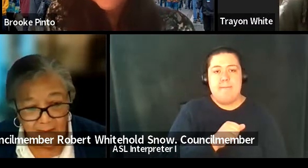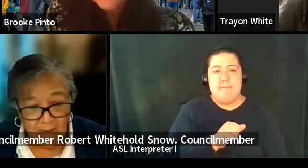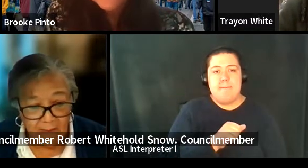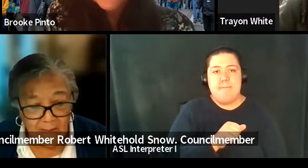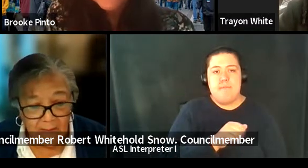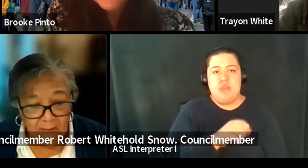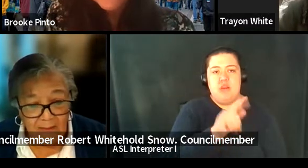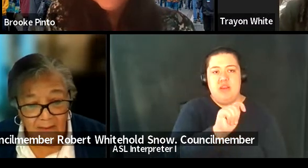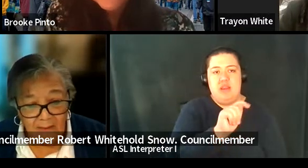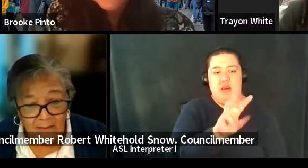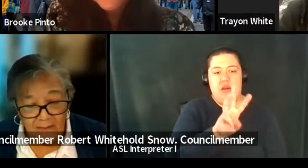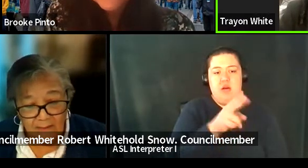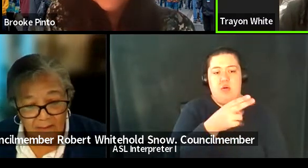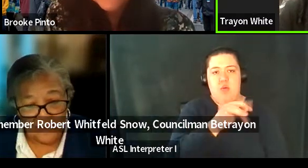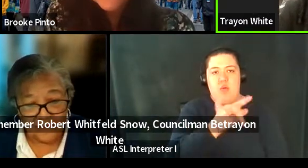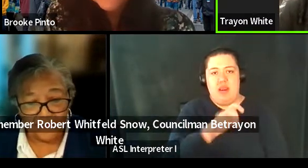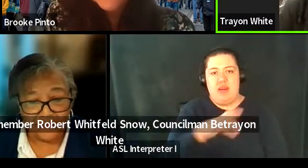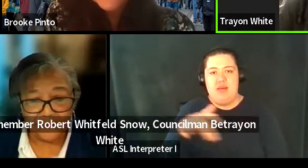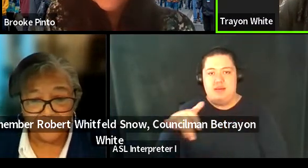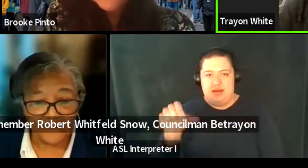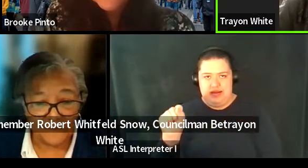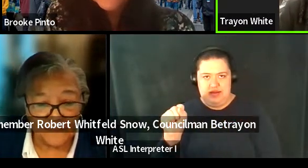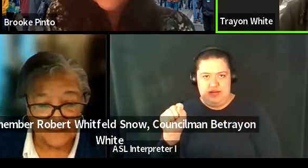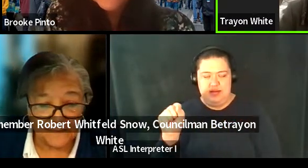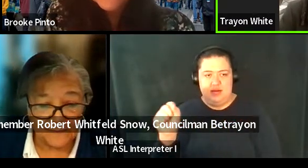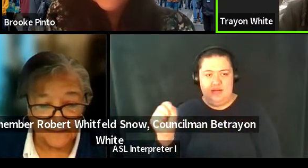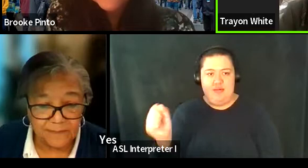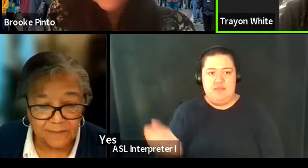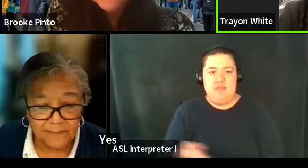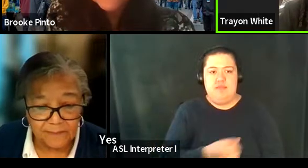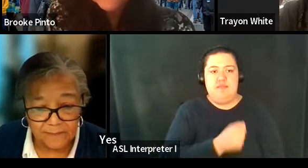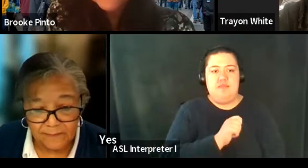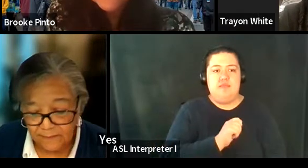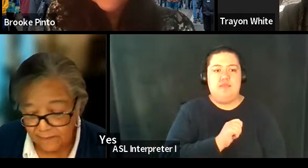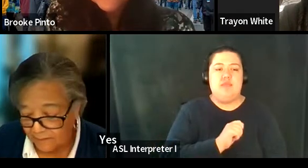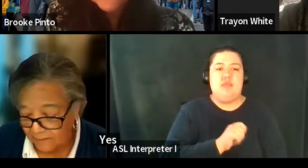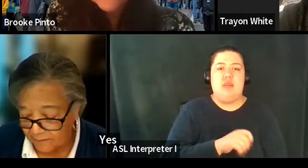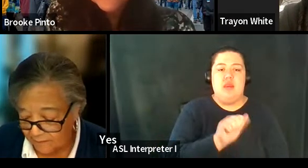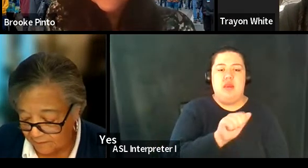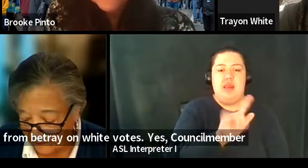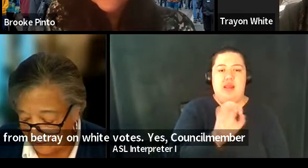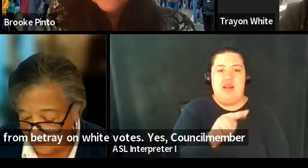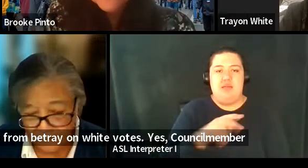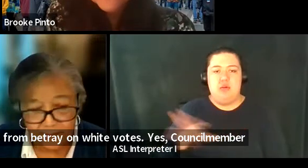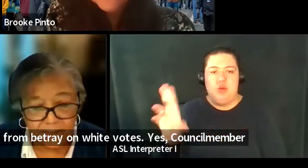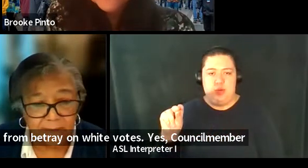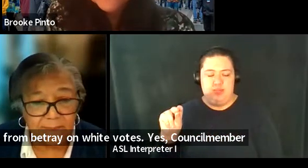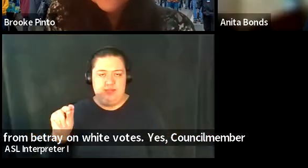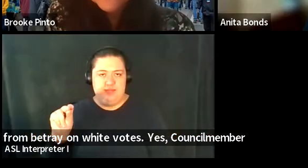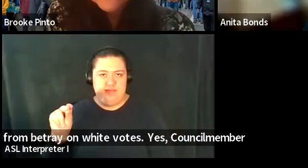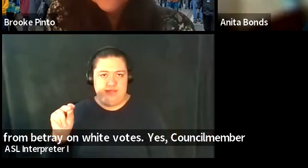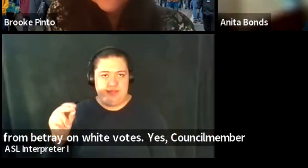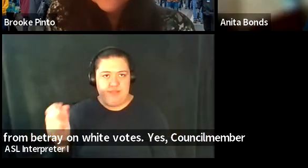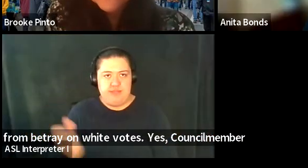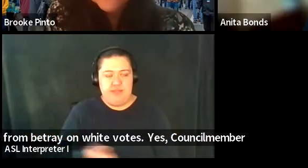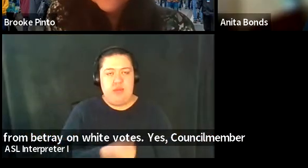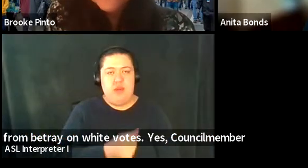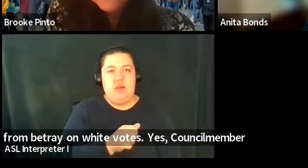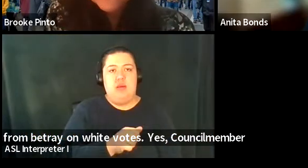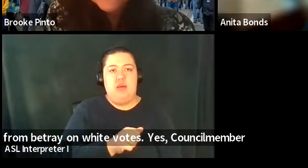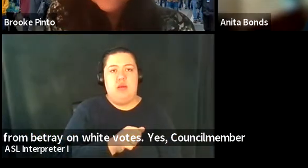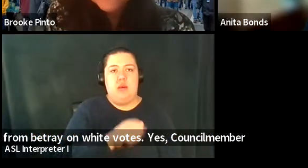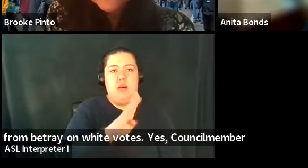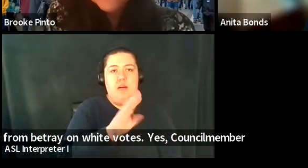Trayon White. Yes. Councilmember Trayon White votes yes. Councilmember Allen. No. Councilmember Allen votes no.